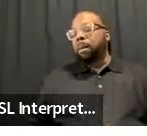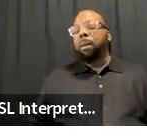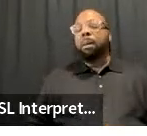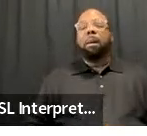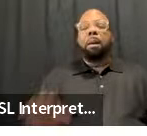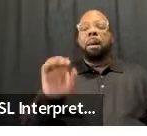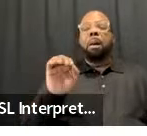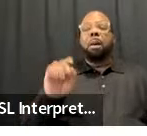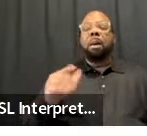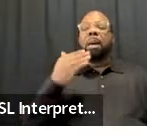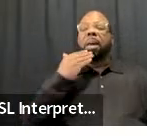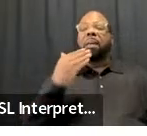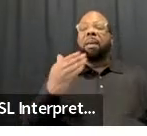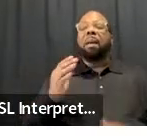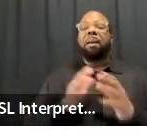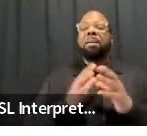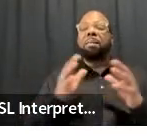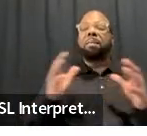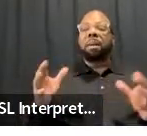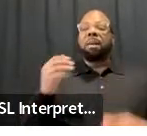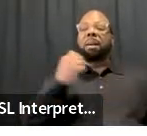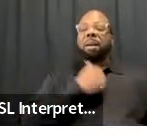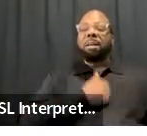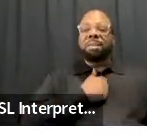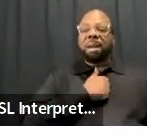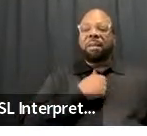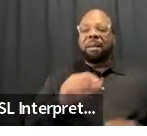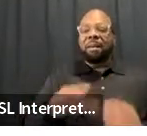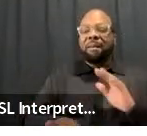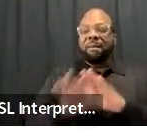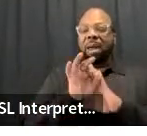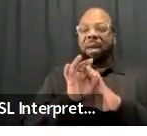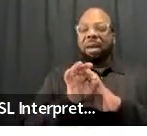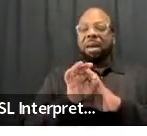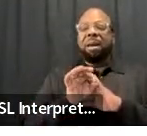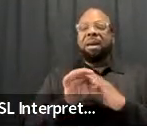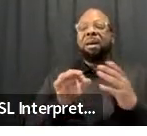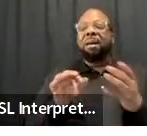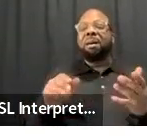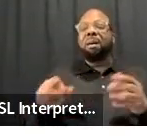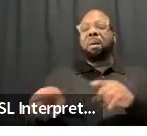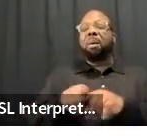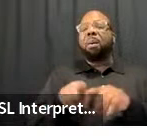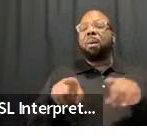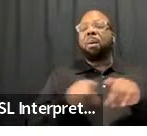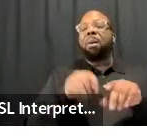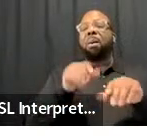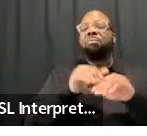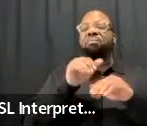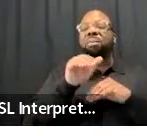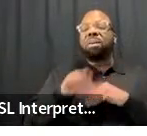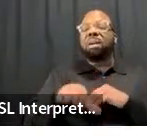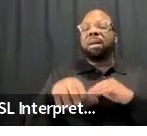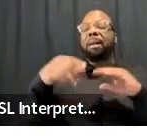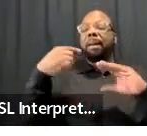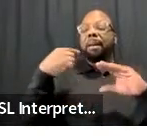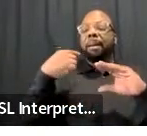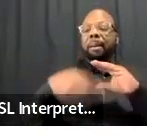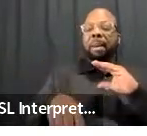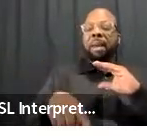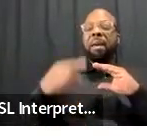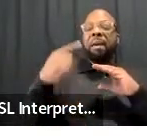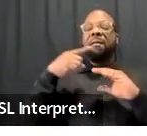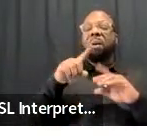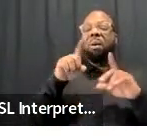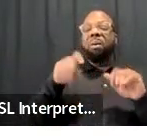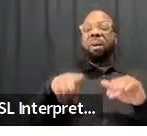Okay, thank you very much. Sorry, I have to try and find it. I also sent an email for these questions. Can